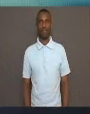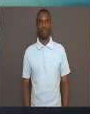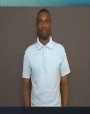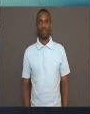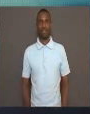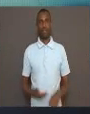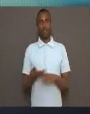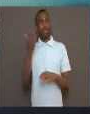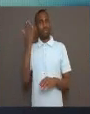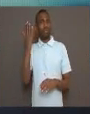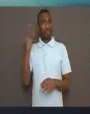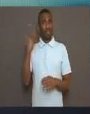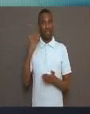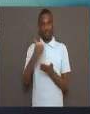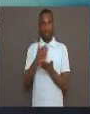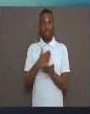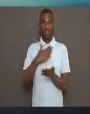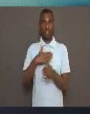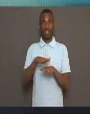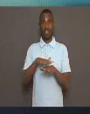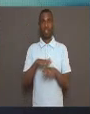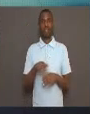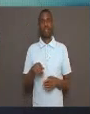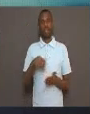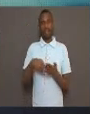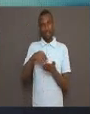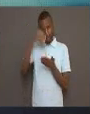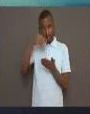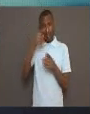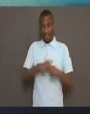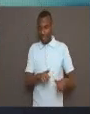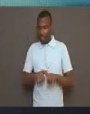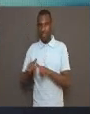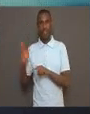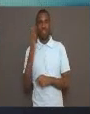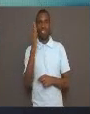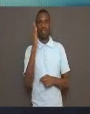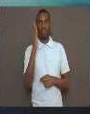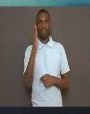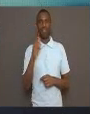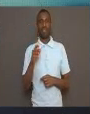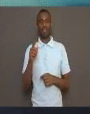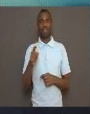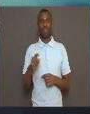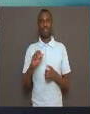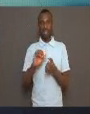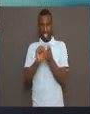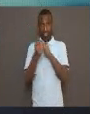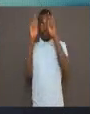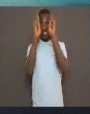In the last lesson, we learned about the different types of deformation,